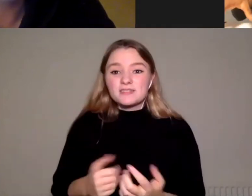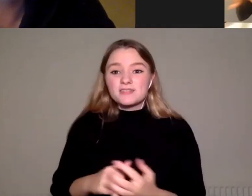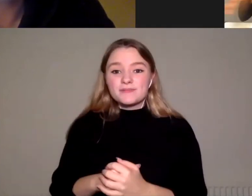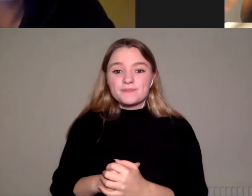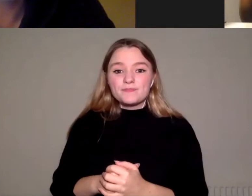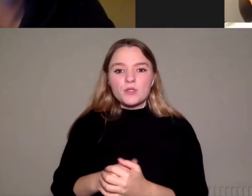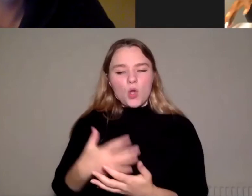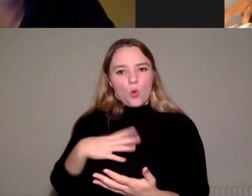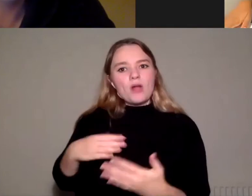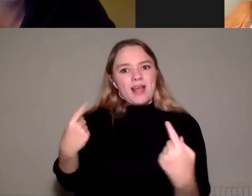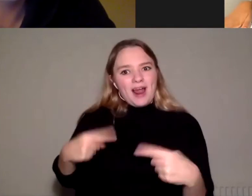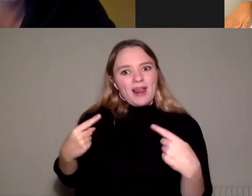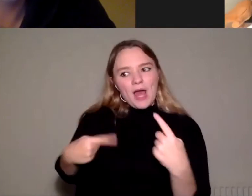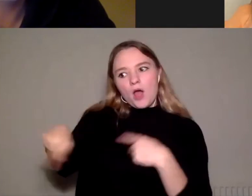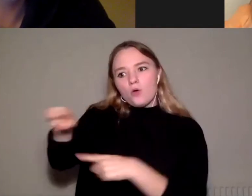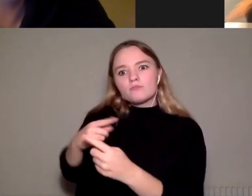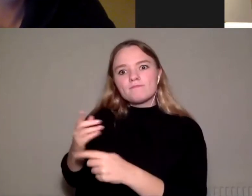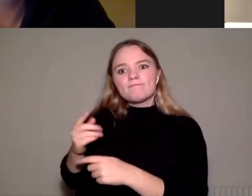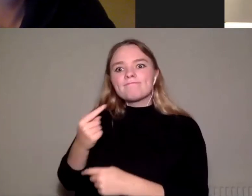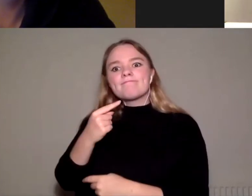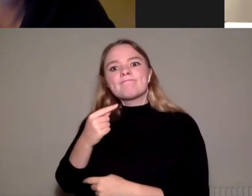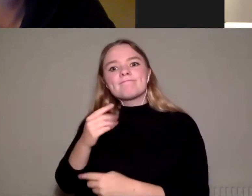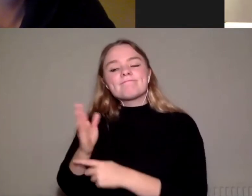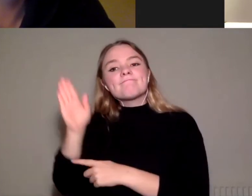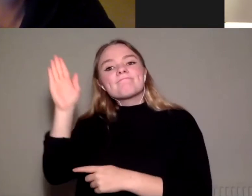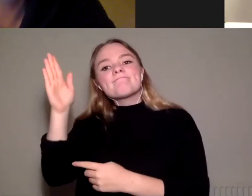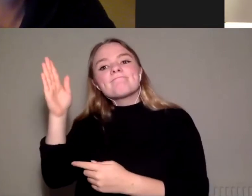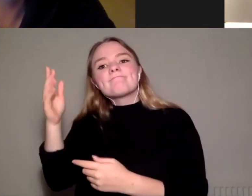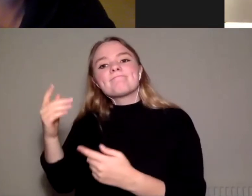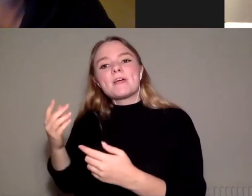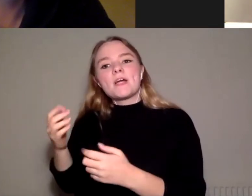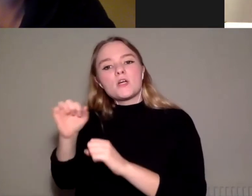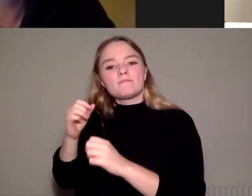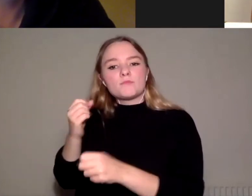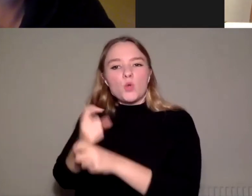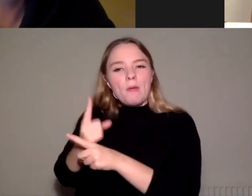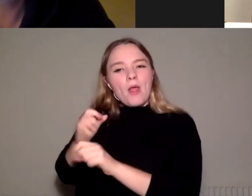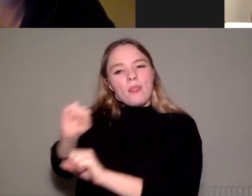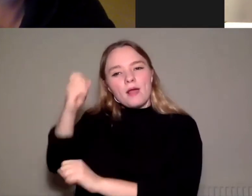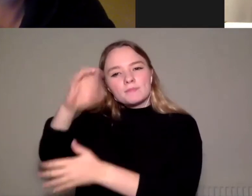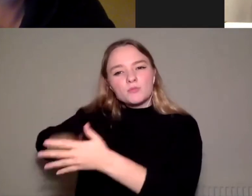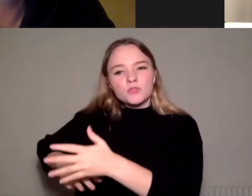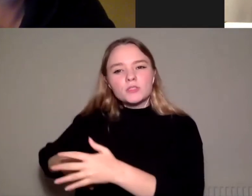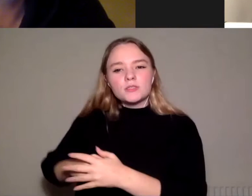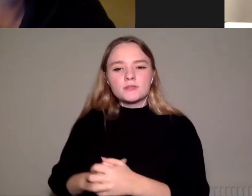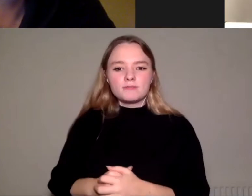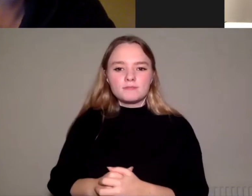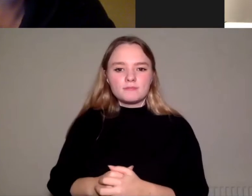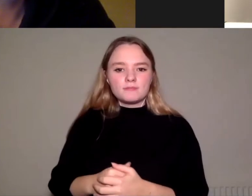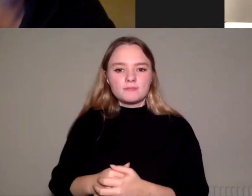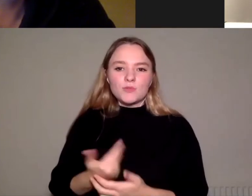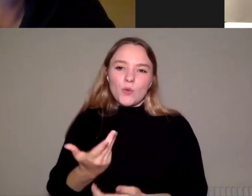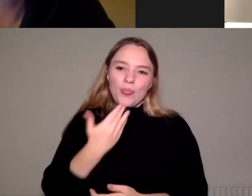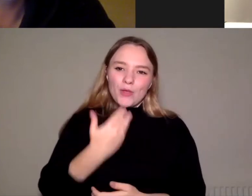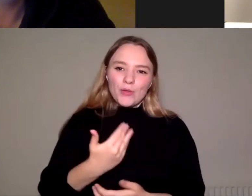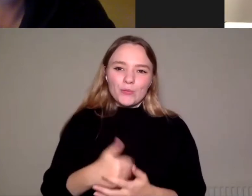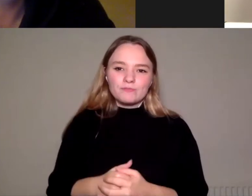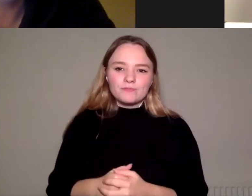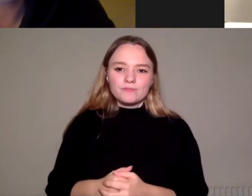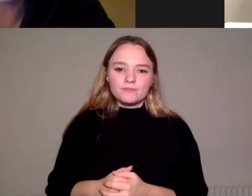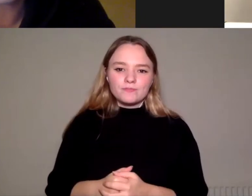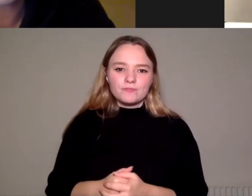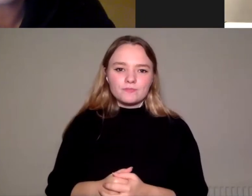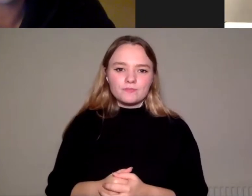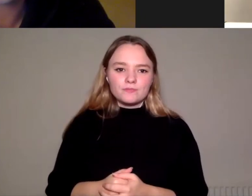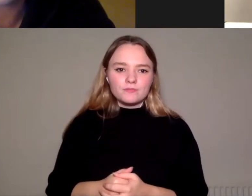to allow everyone to have that equal opportunity that I have. So that's really what we'd be spending the money on. So thank you.